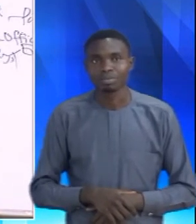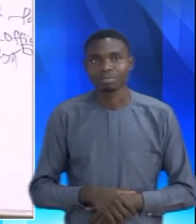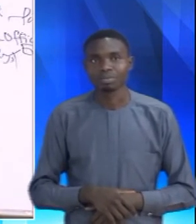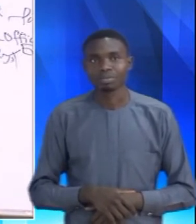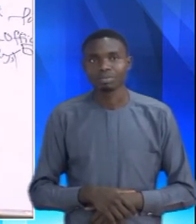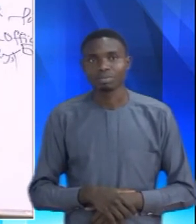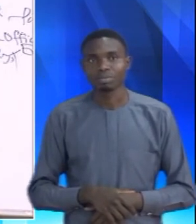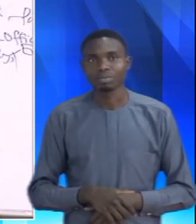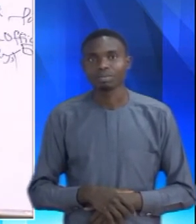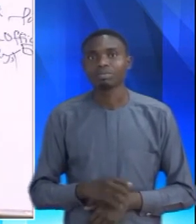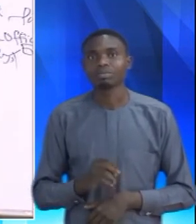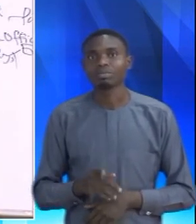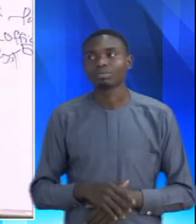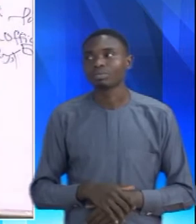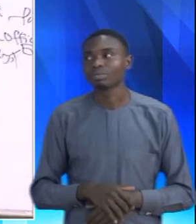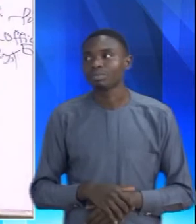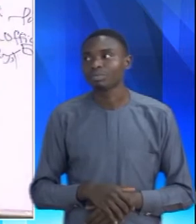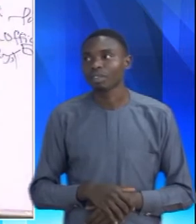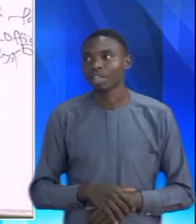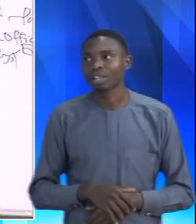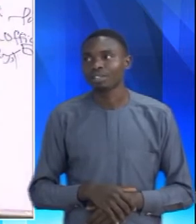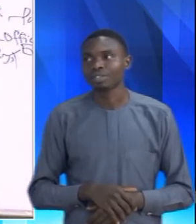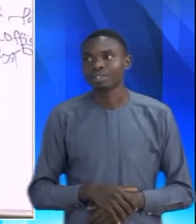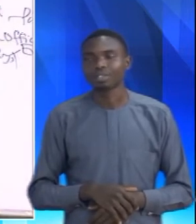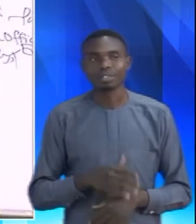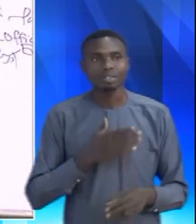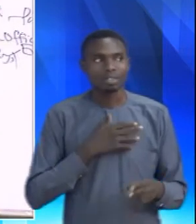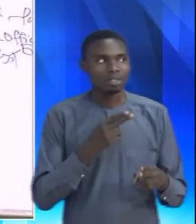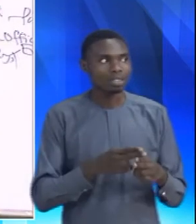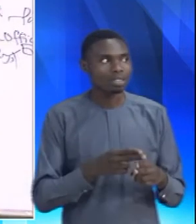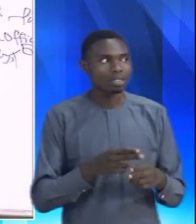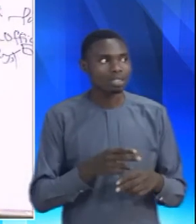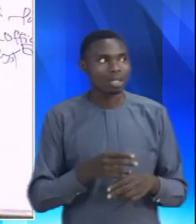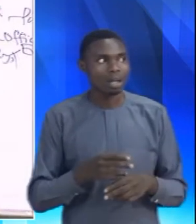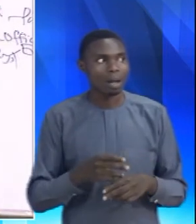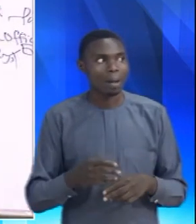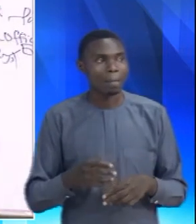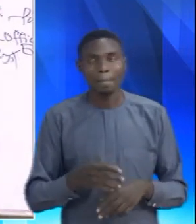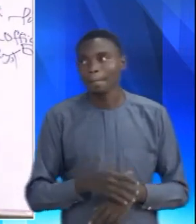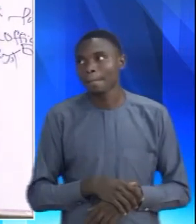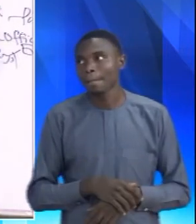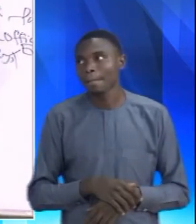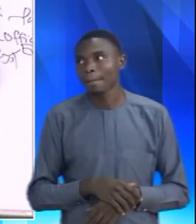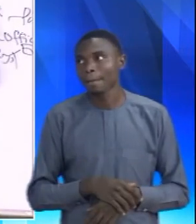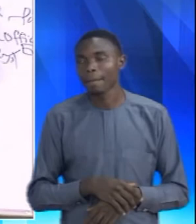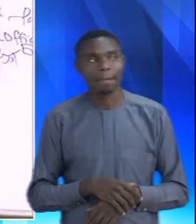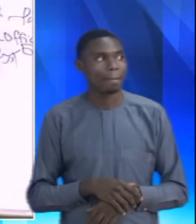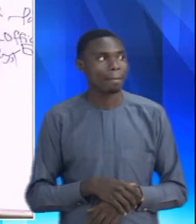Once again, I remain Adekunle Adebisi, and my phone number